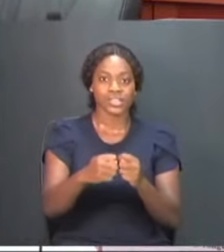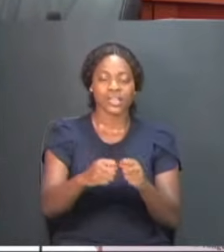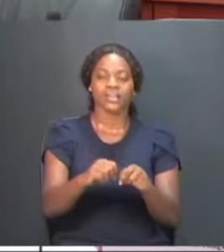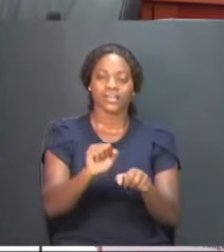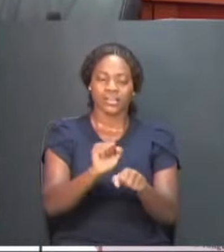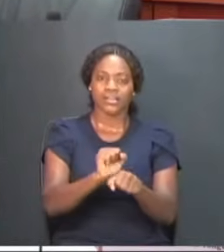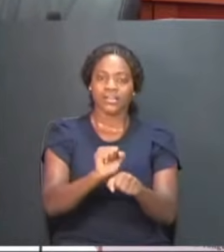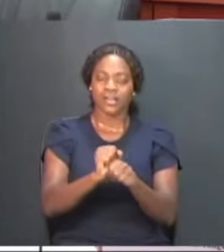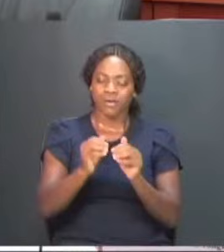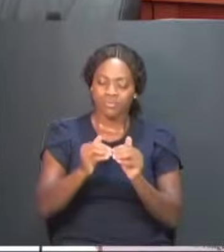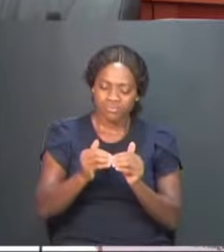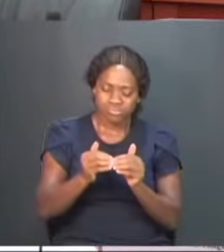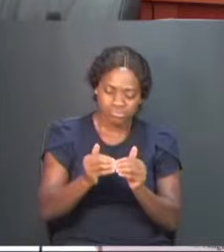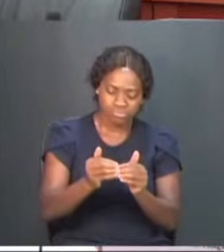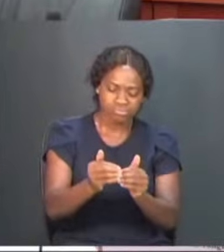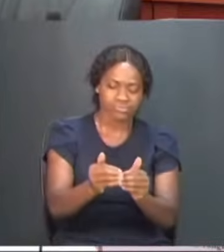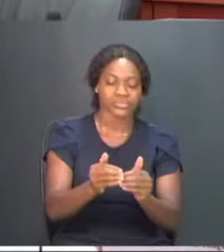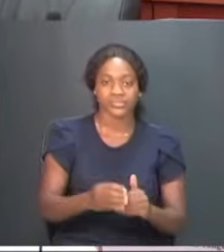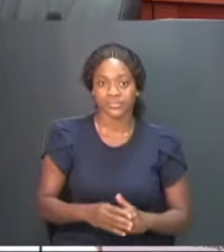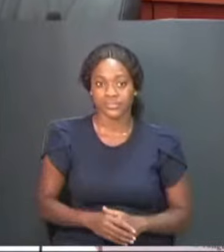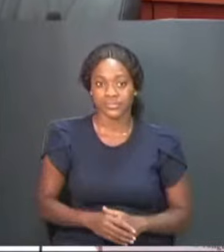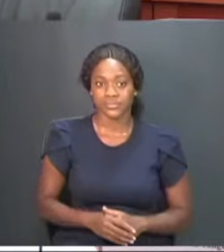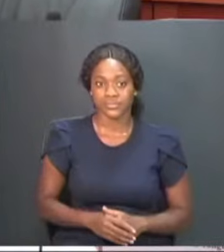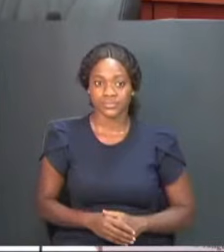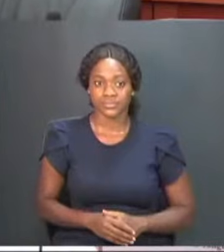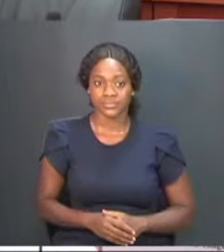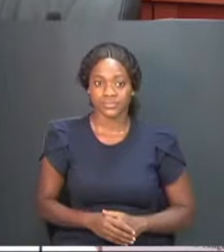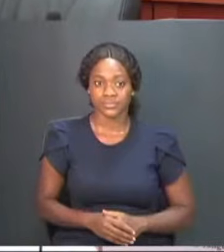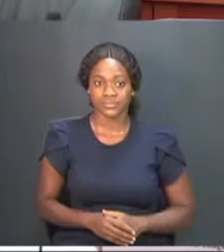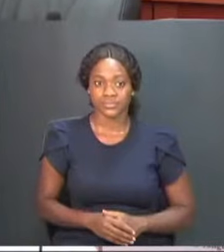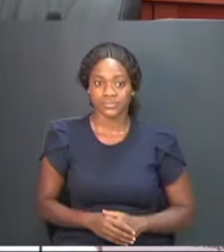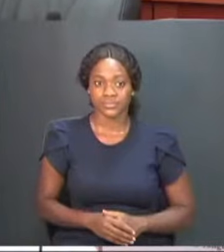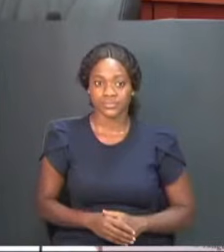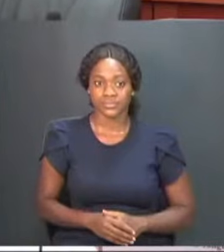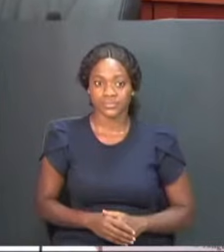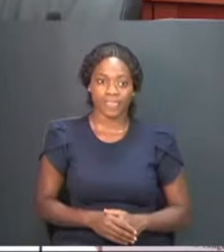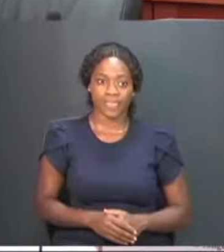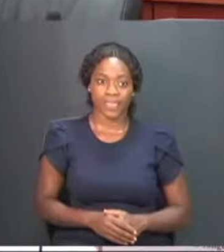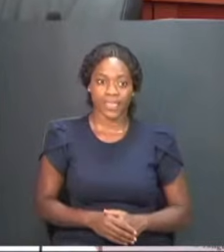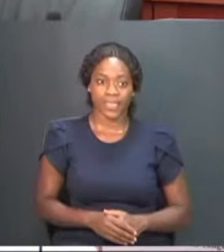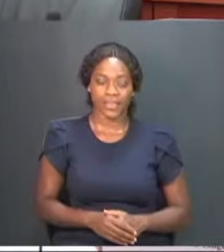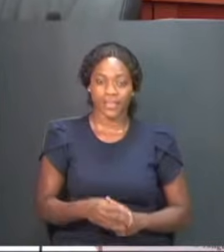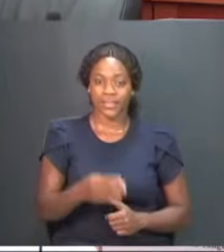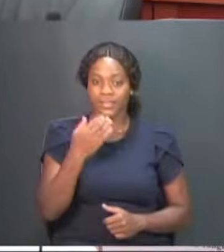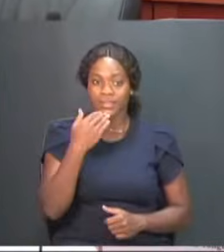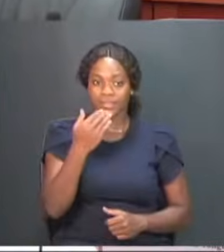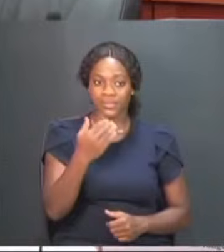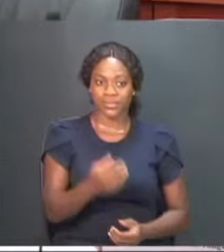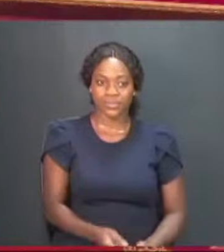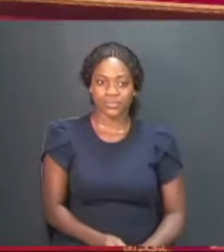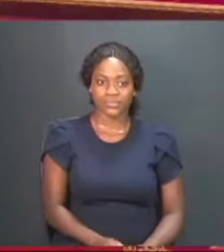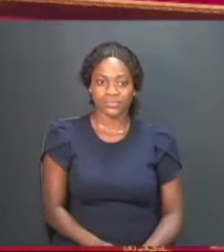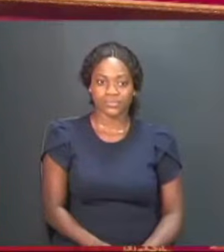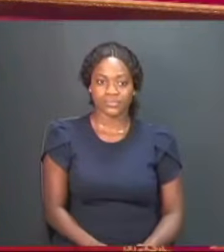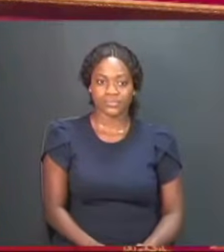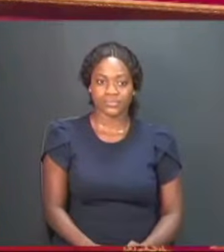Mr. Speaker, I leave, and the leave is accordingly sought. Thank you.